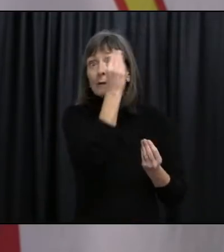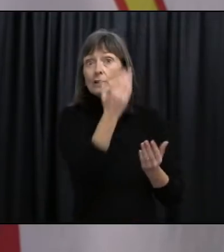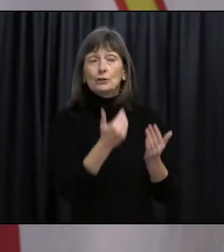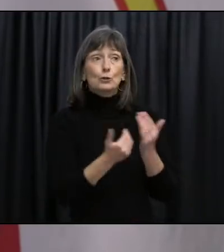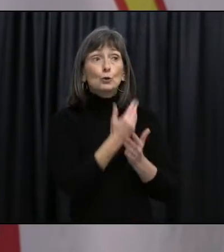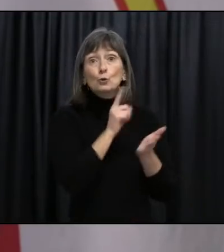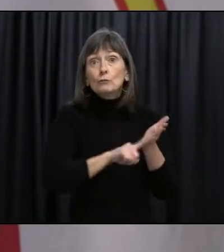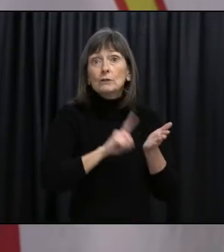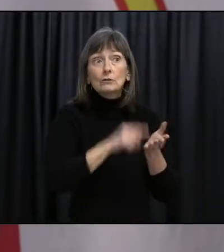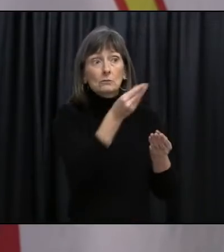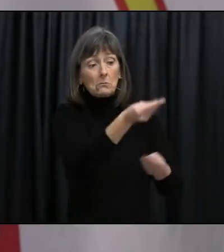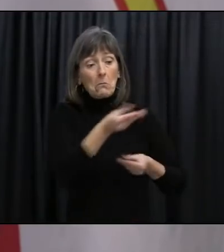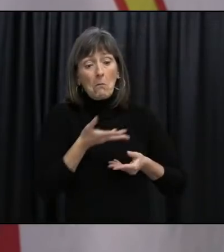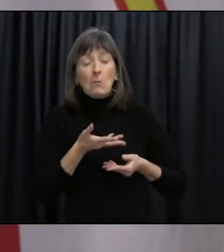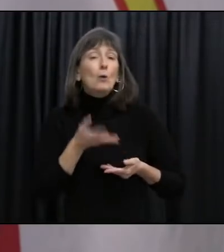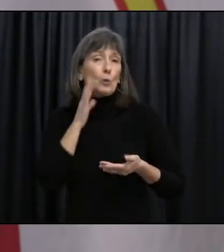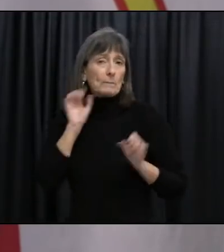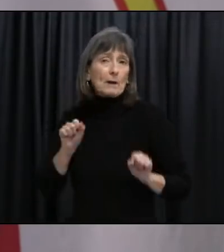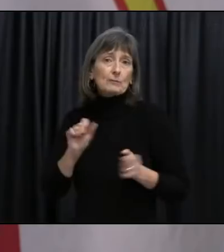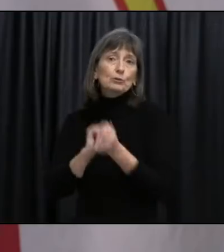to take that into consideration.